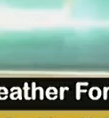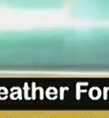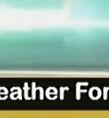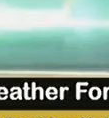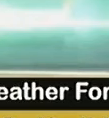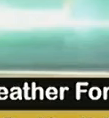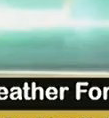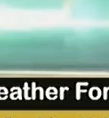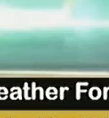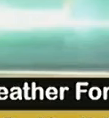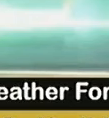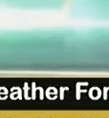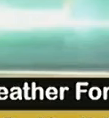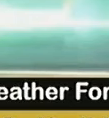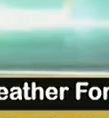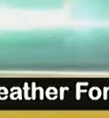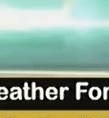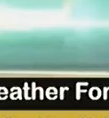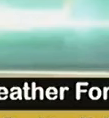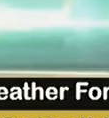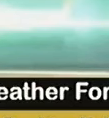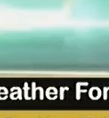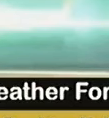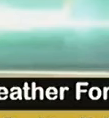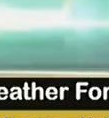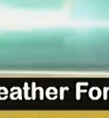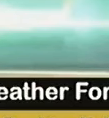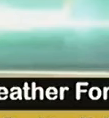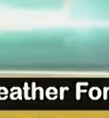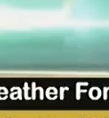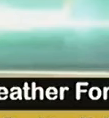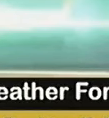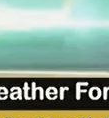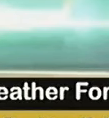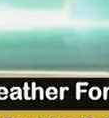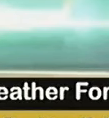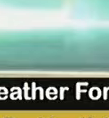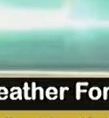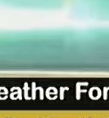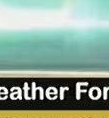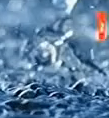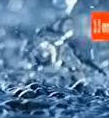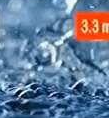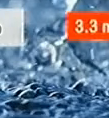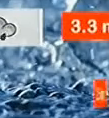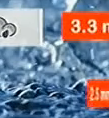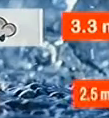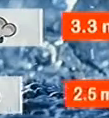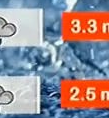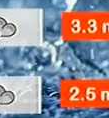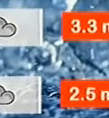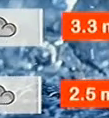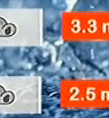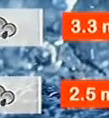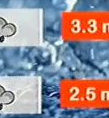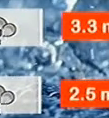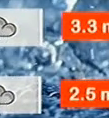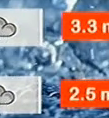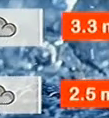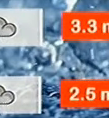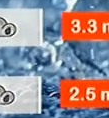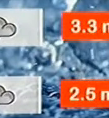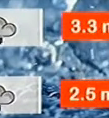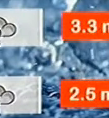we had scattered showers with cloudy conditions. According to a report that received today, Kabarak reported the highest amount of rainfall